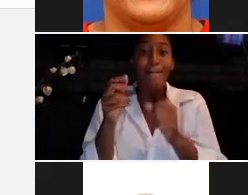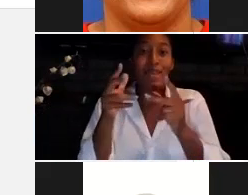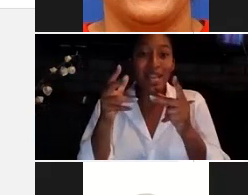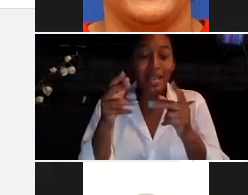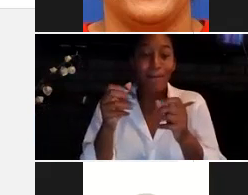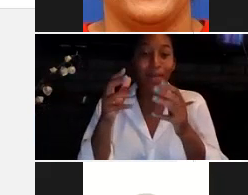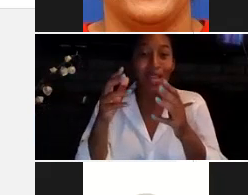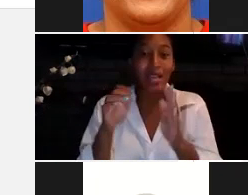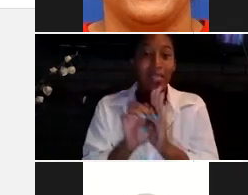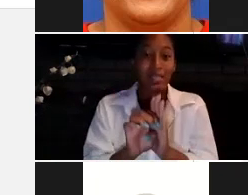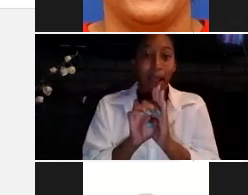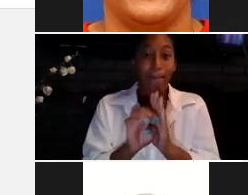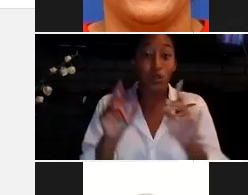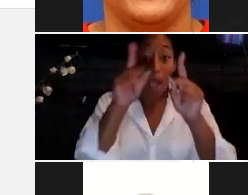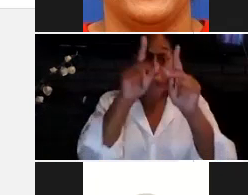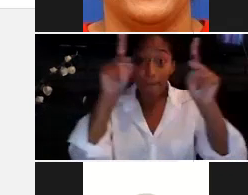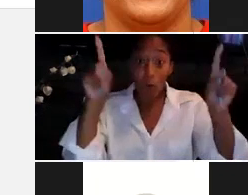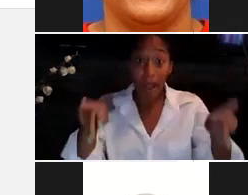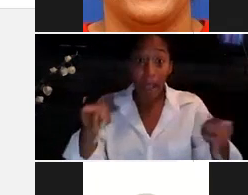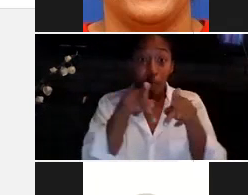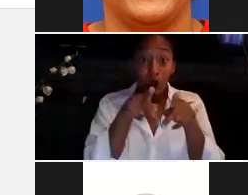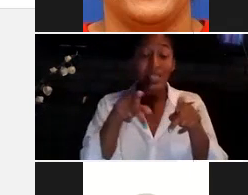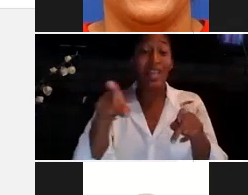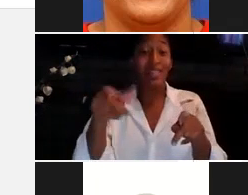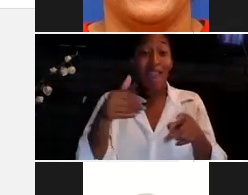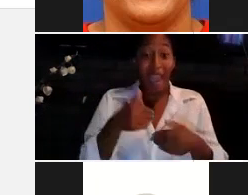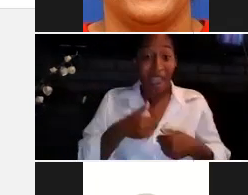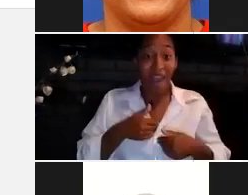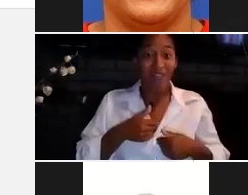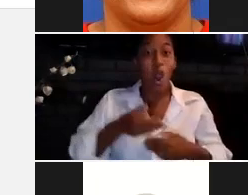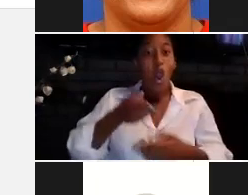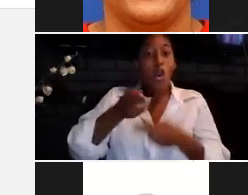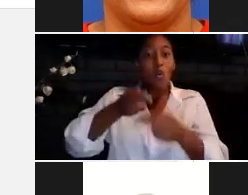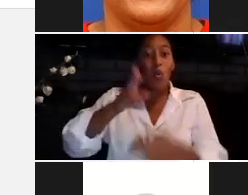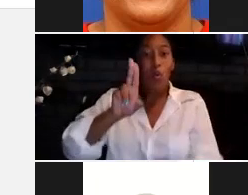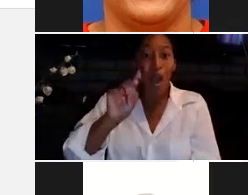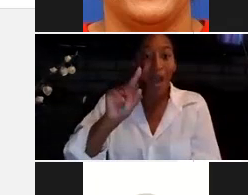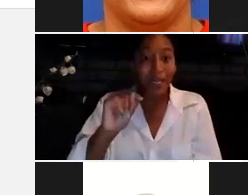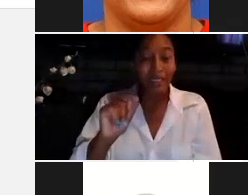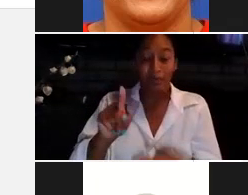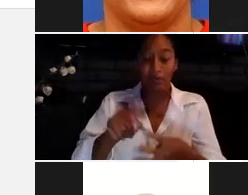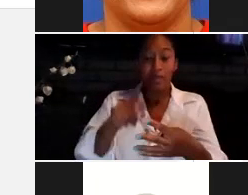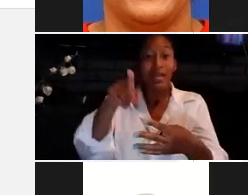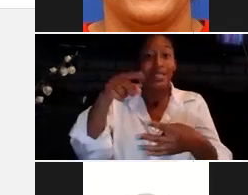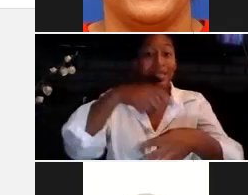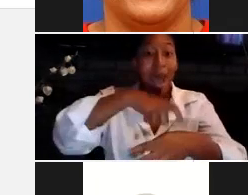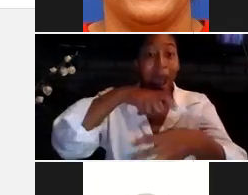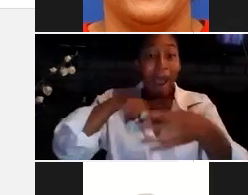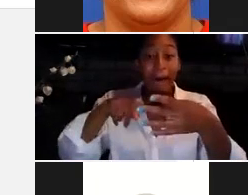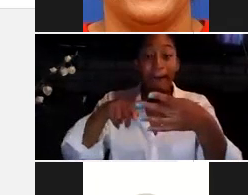quantities, including time, speed, energy, distance, and